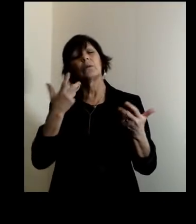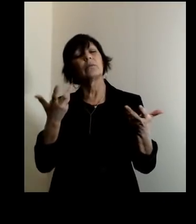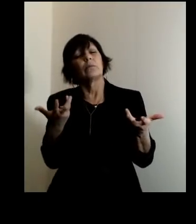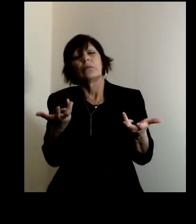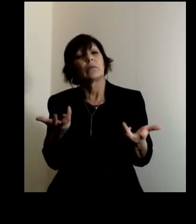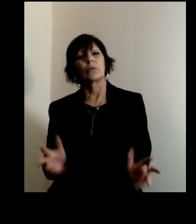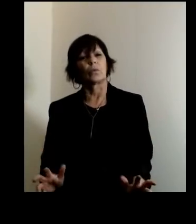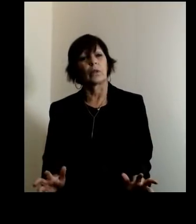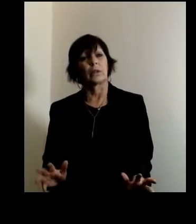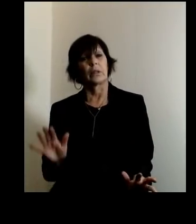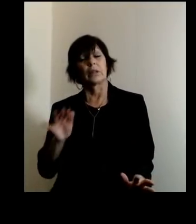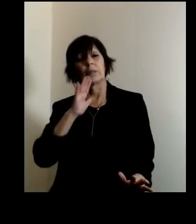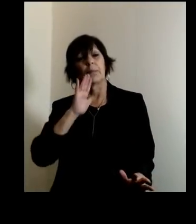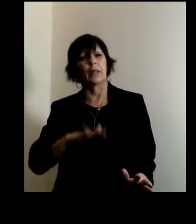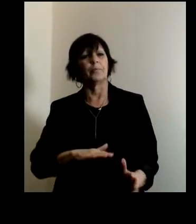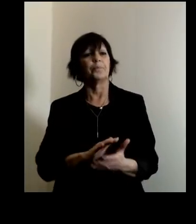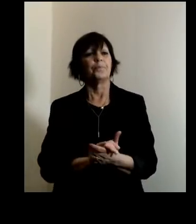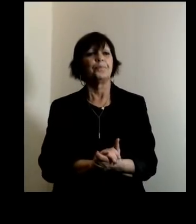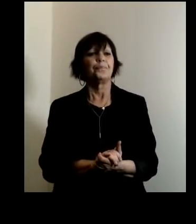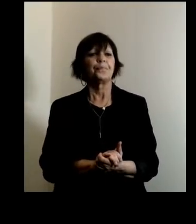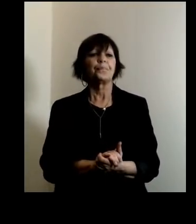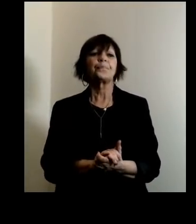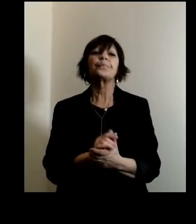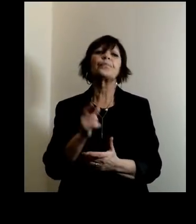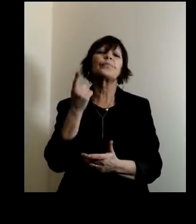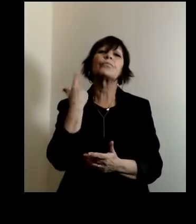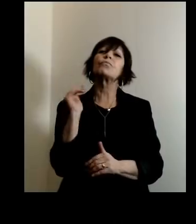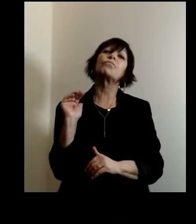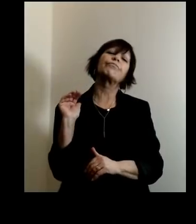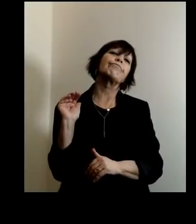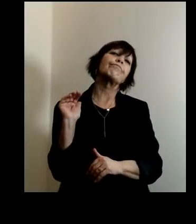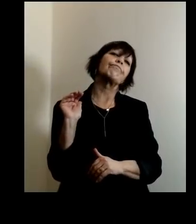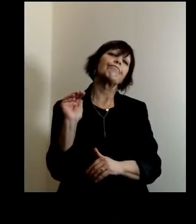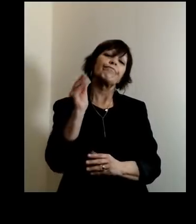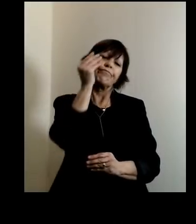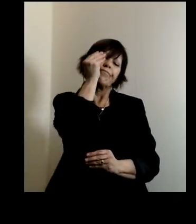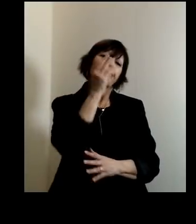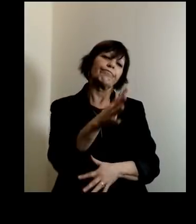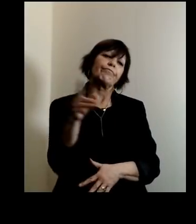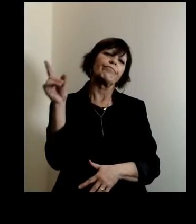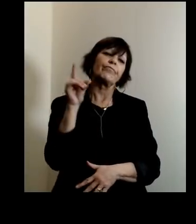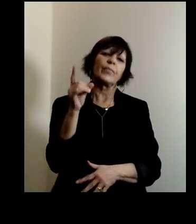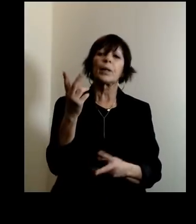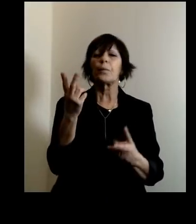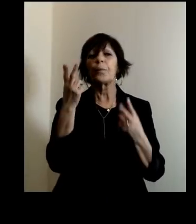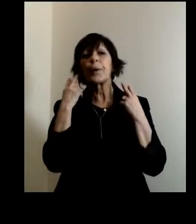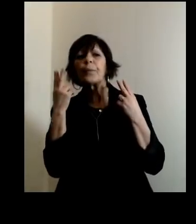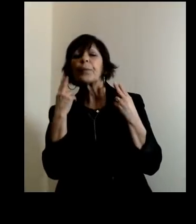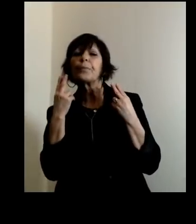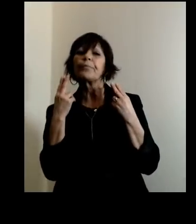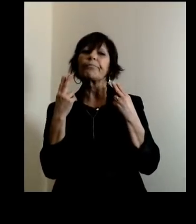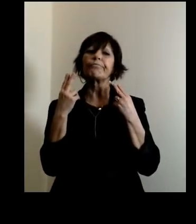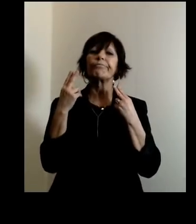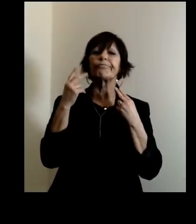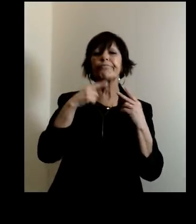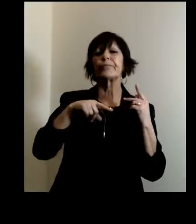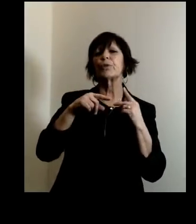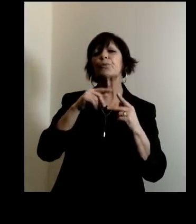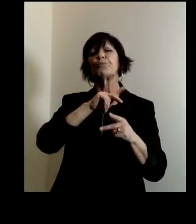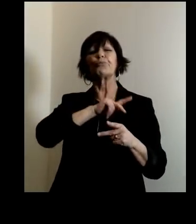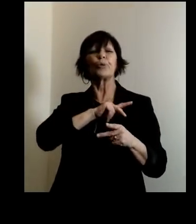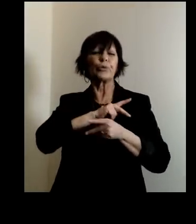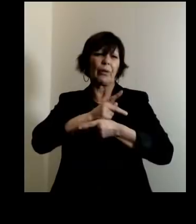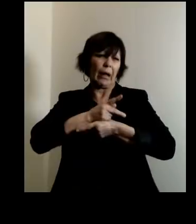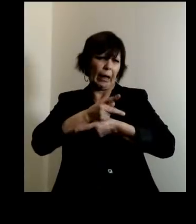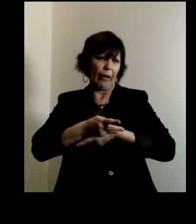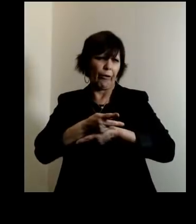it's bad. Just a little update for those barbershops, beauticians, and other personal care services that